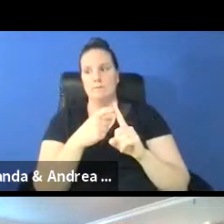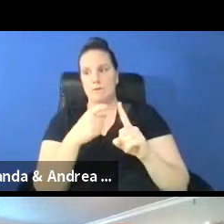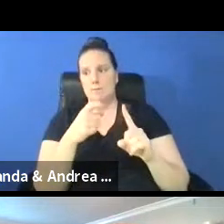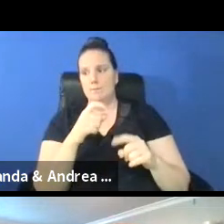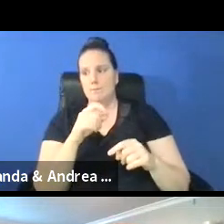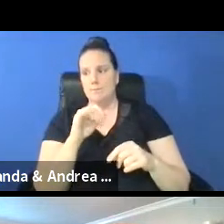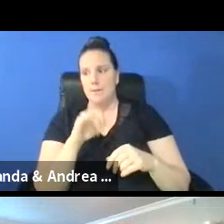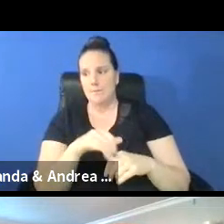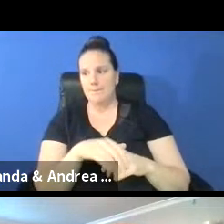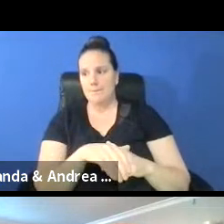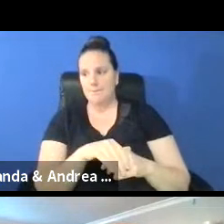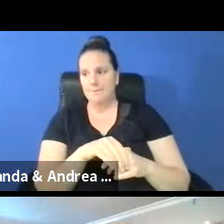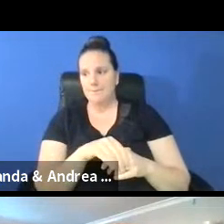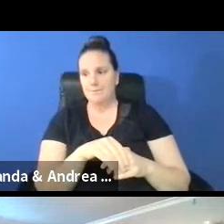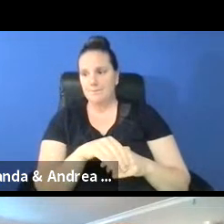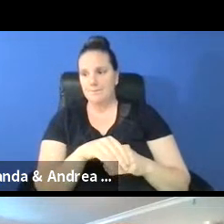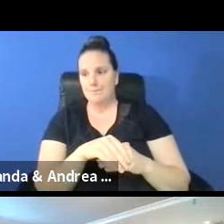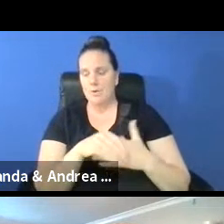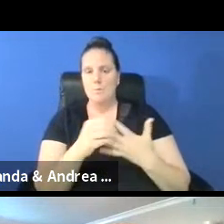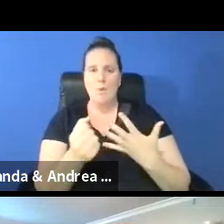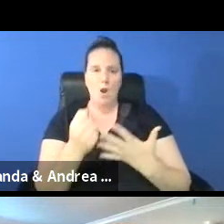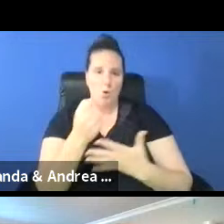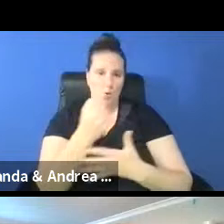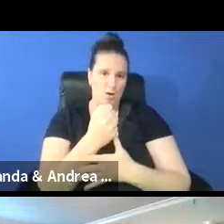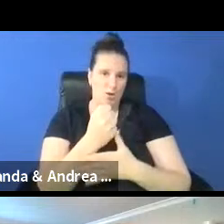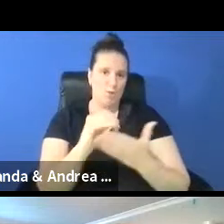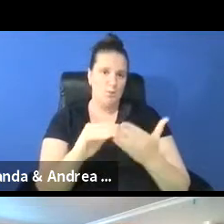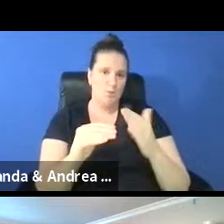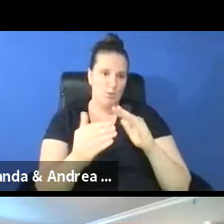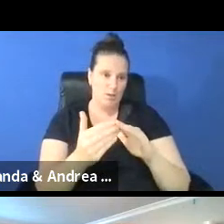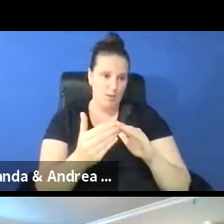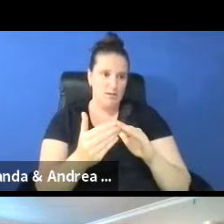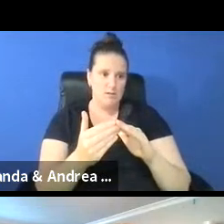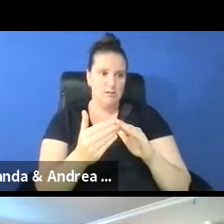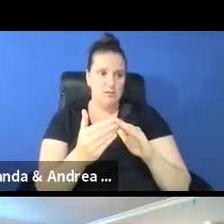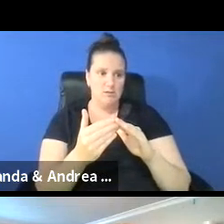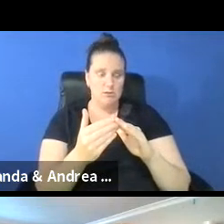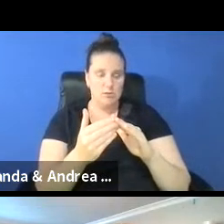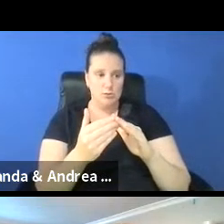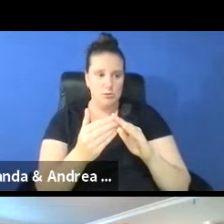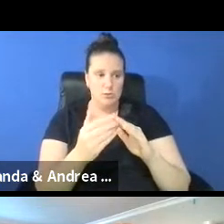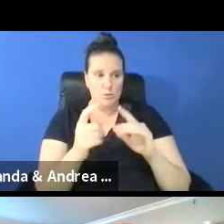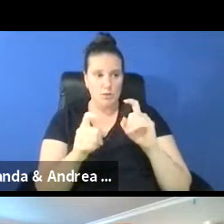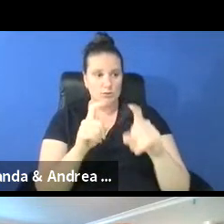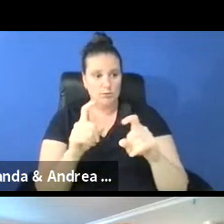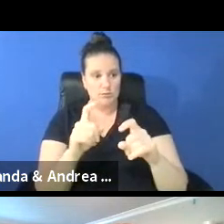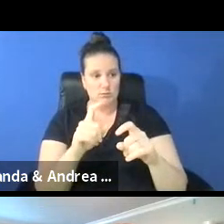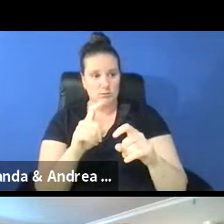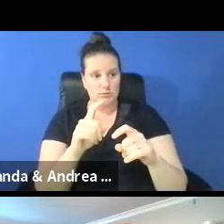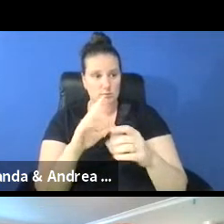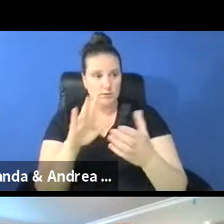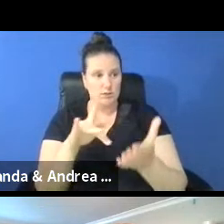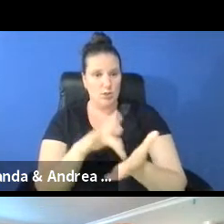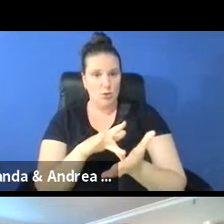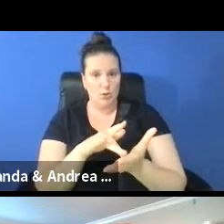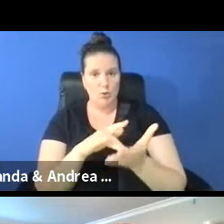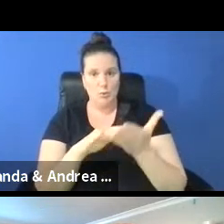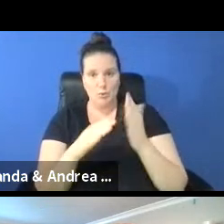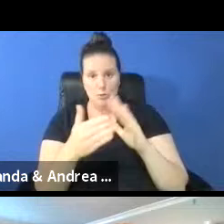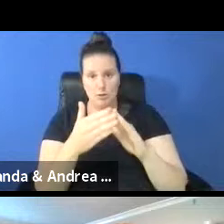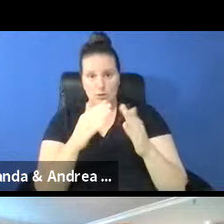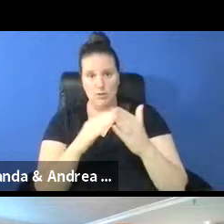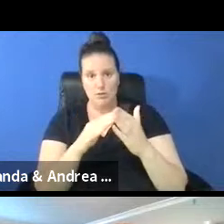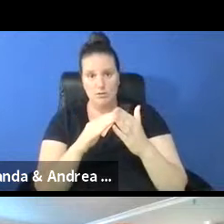our priority communities, that the questions really center the community, that it's really